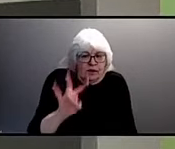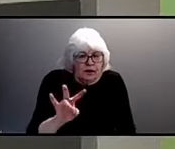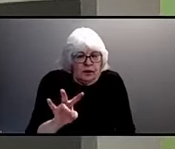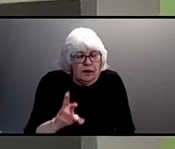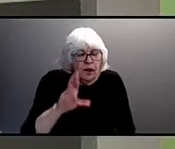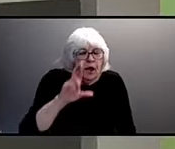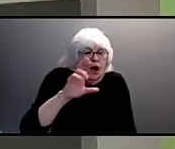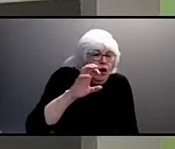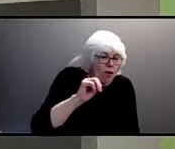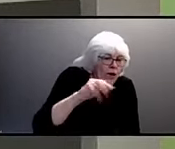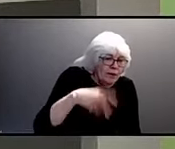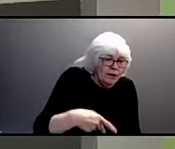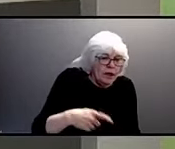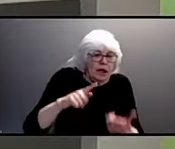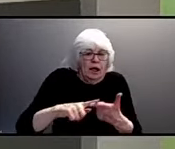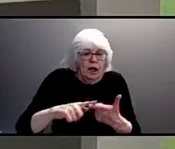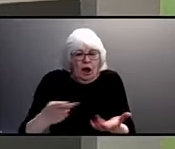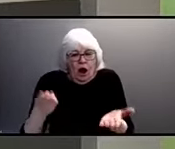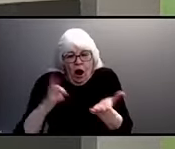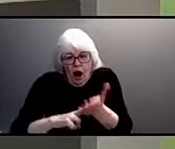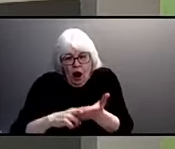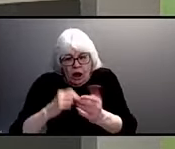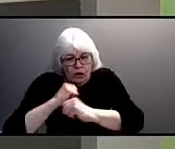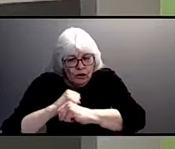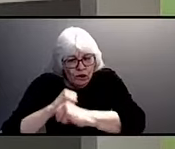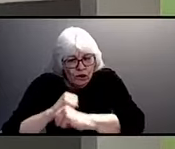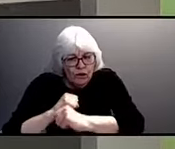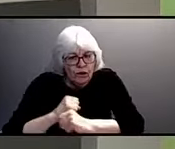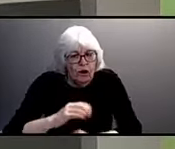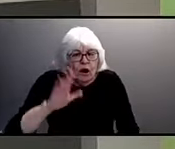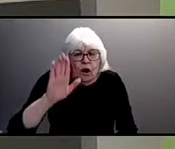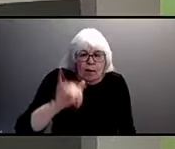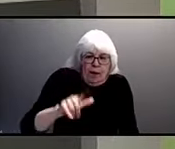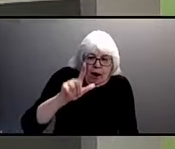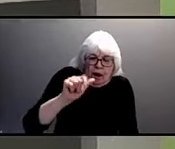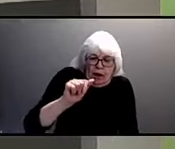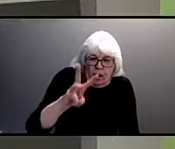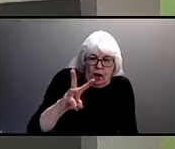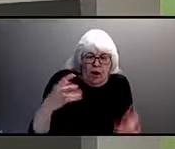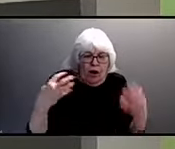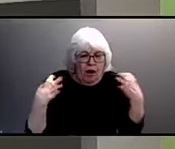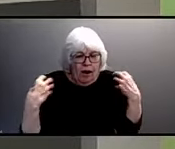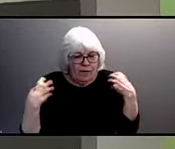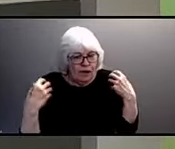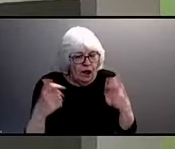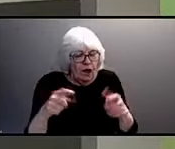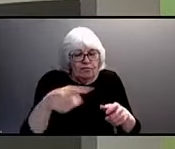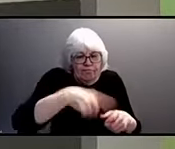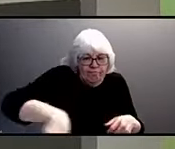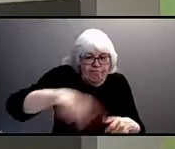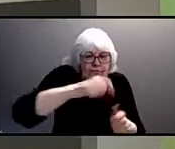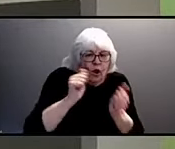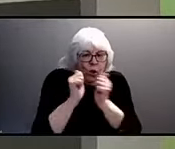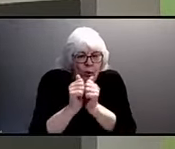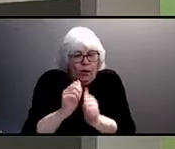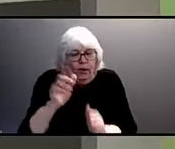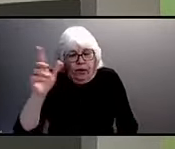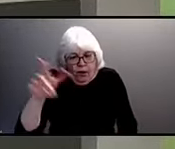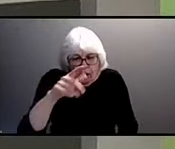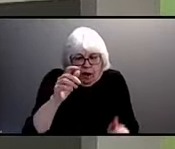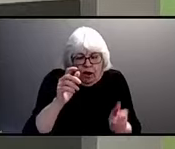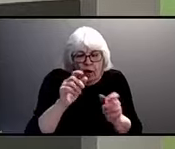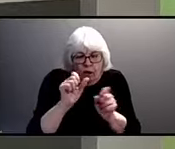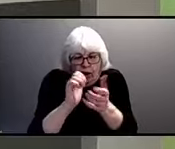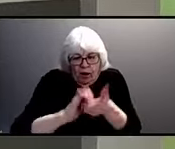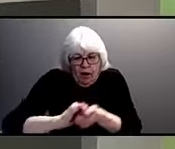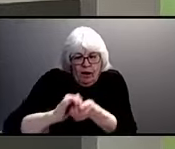enforcement officers. We're all working together to ensure that there's 24/7 patrols, especially since we know that people ran out of their houses very